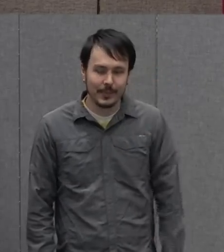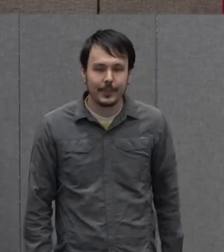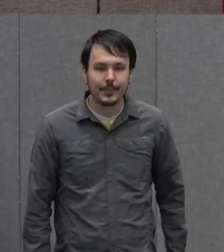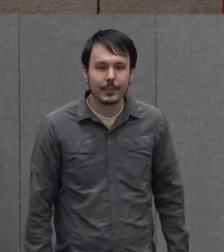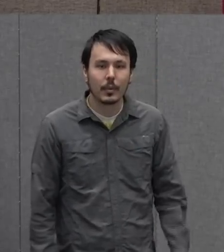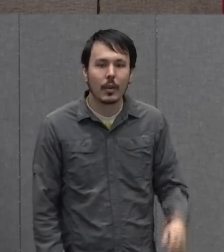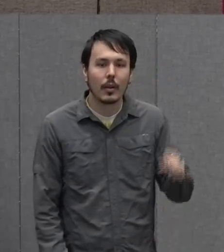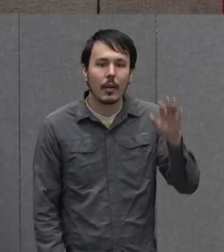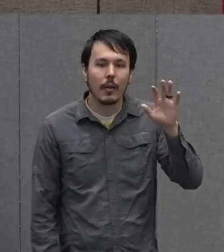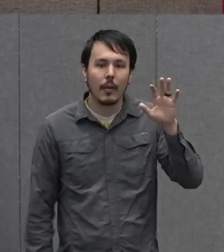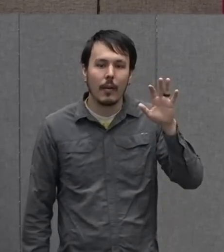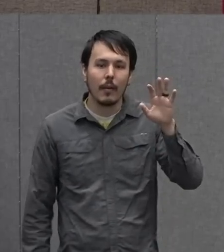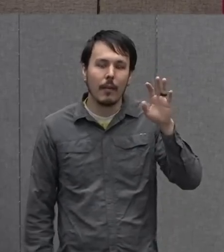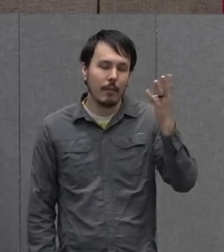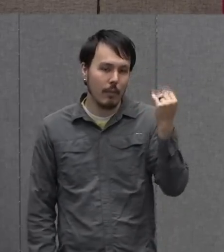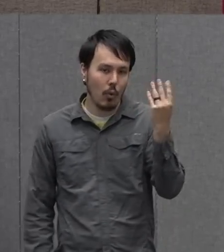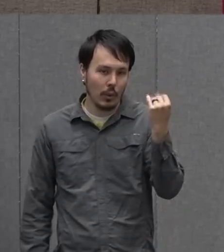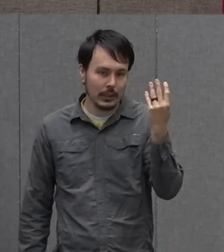14,